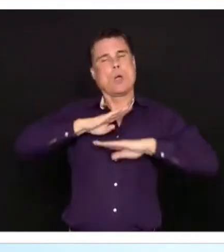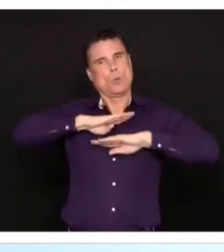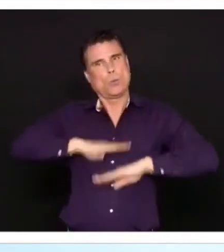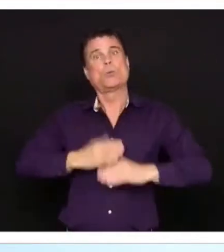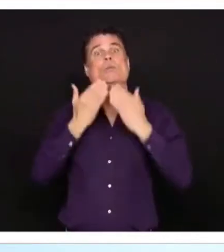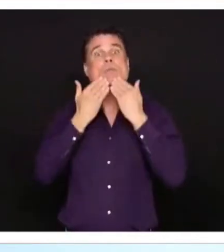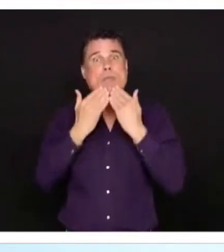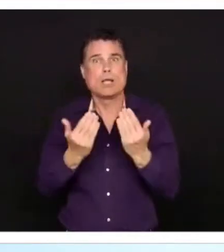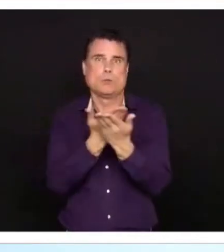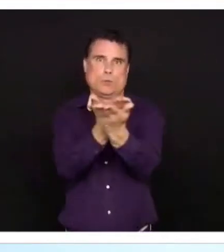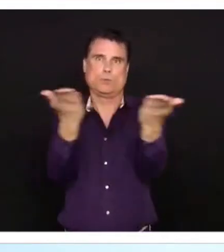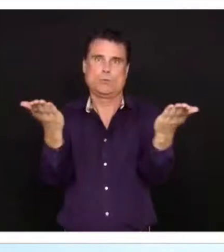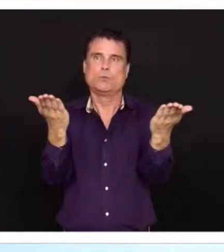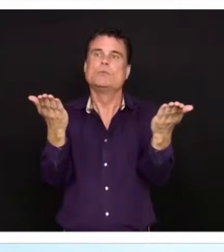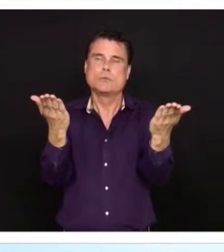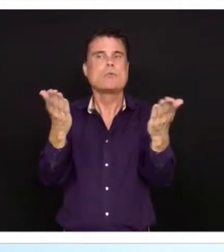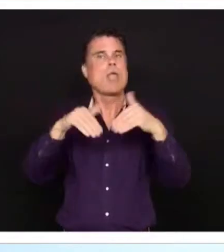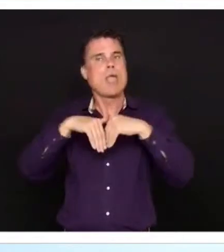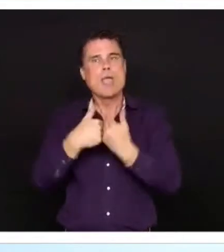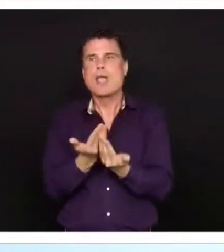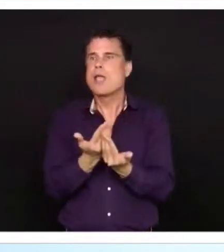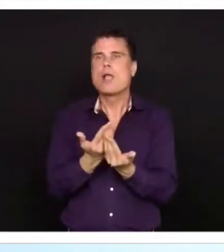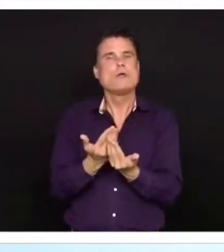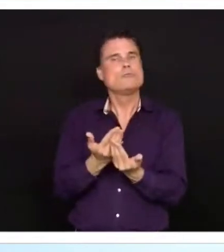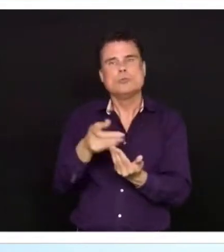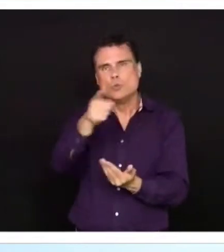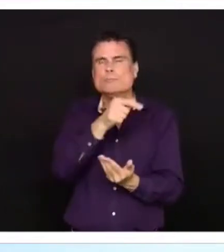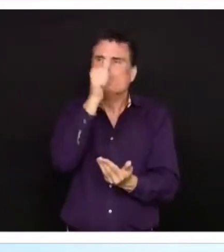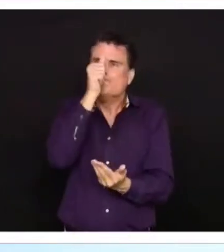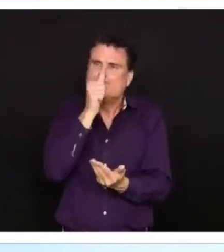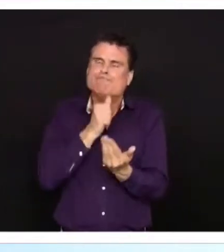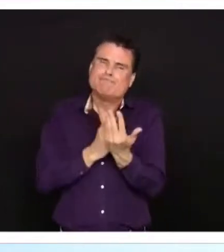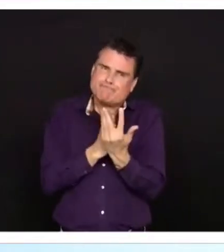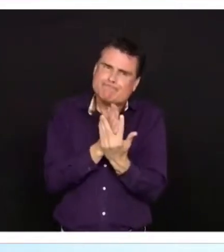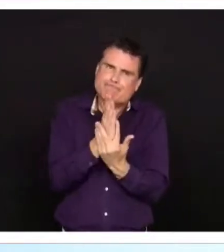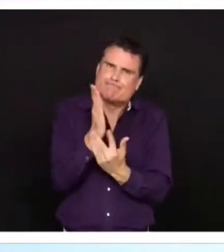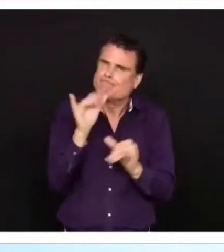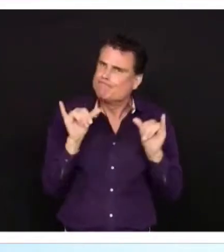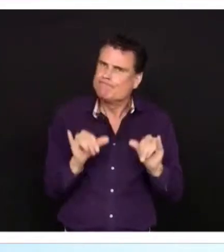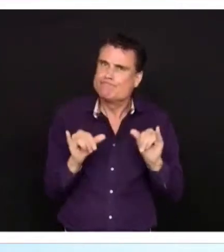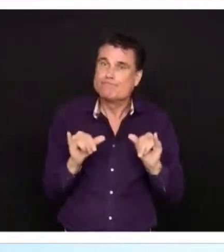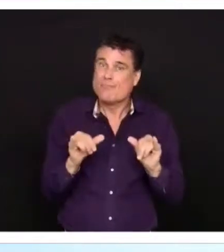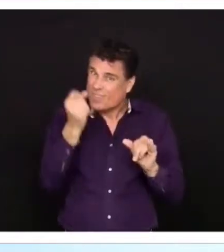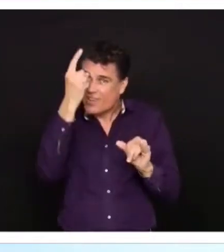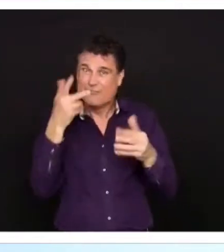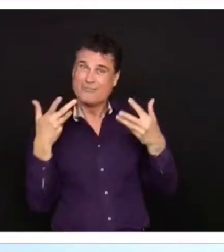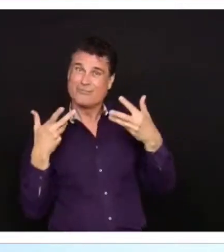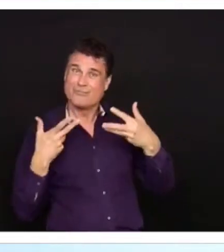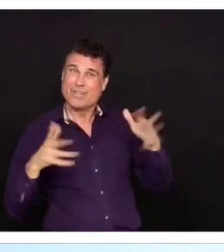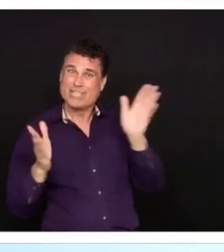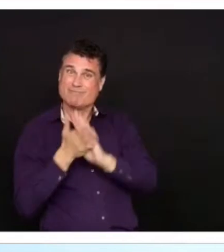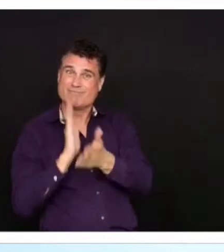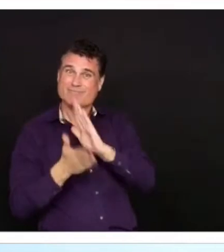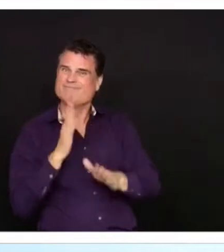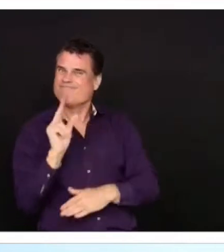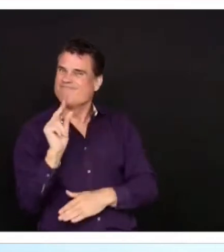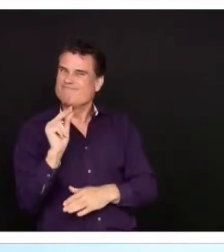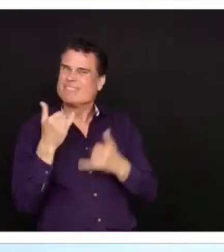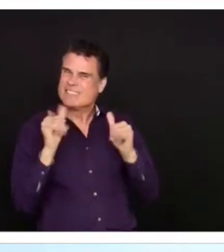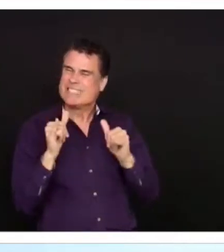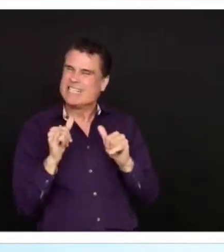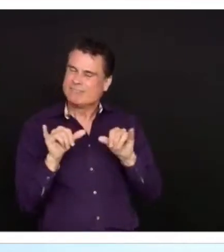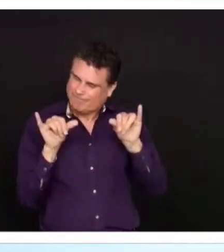around the world, and we need to continue to support each other, to be kind to each other, and to continue to be safe.